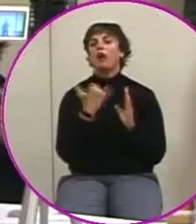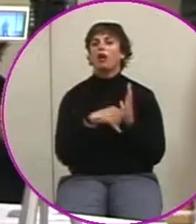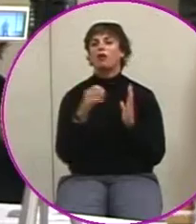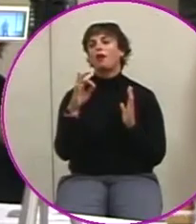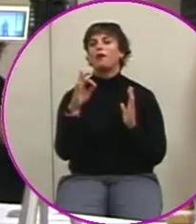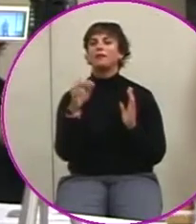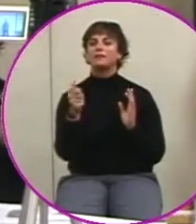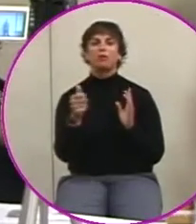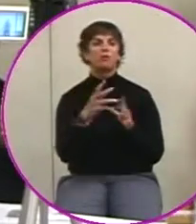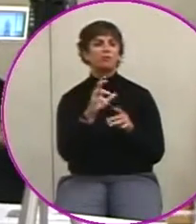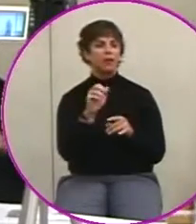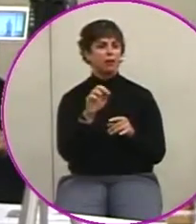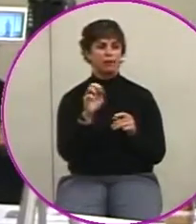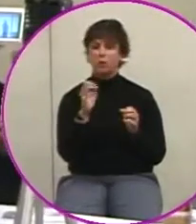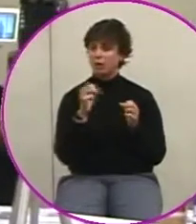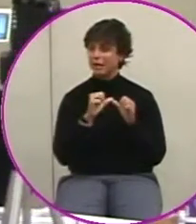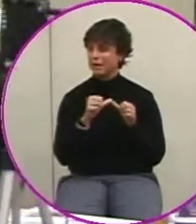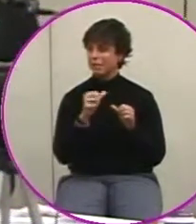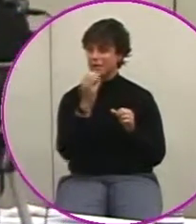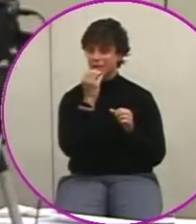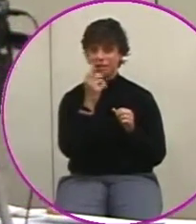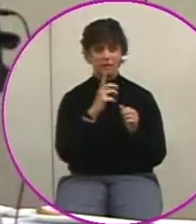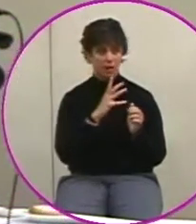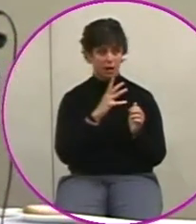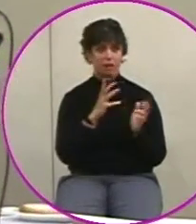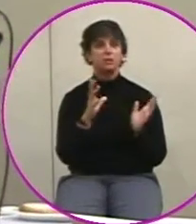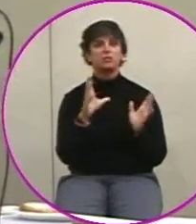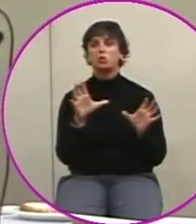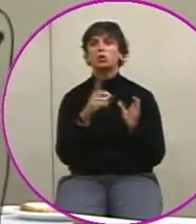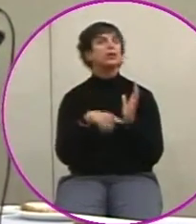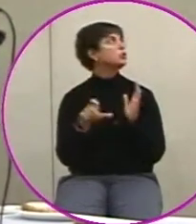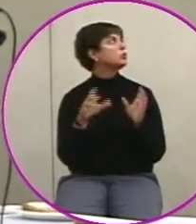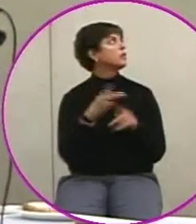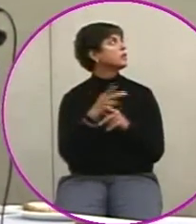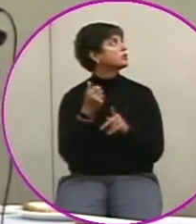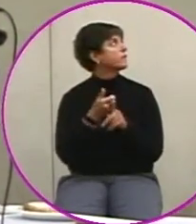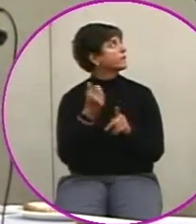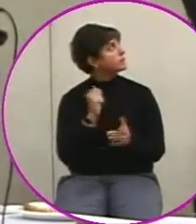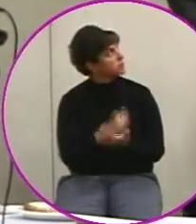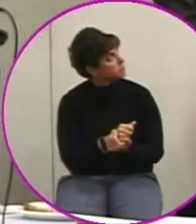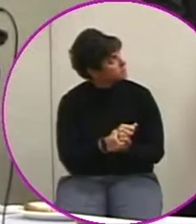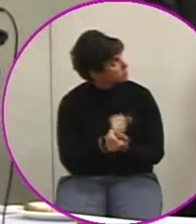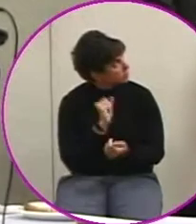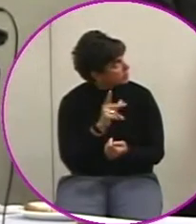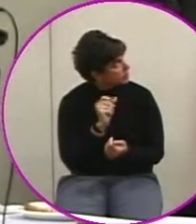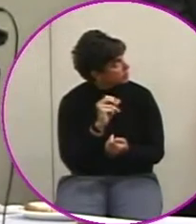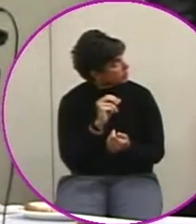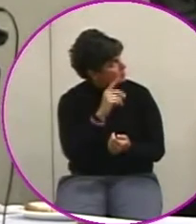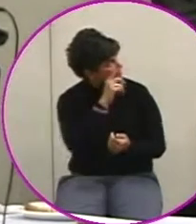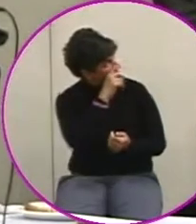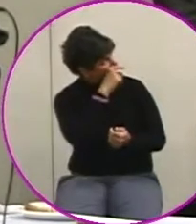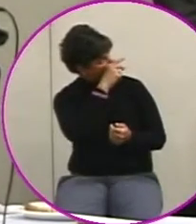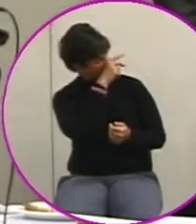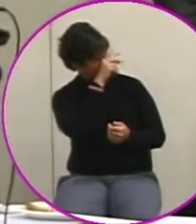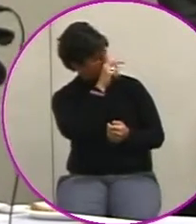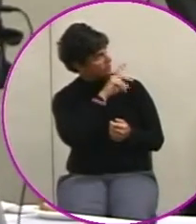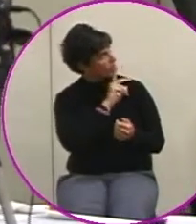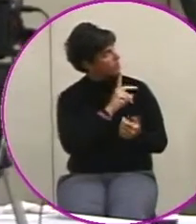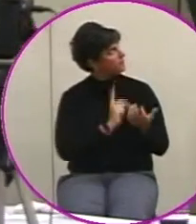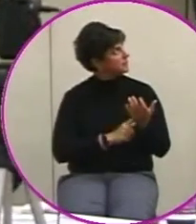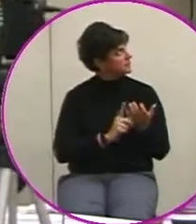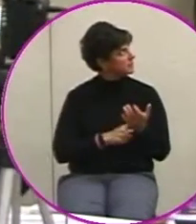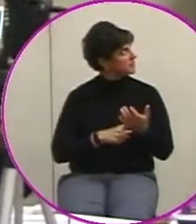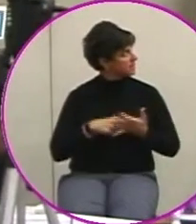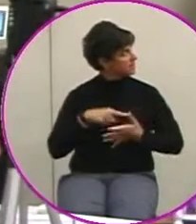if you want to keep eating, I'm fine with that. Do what you need to do to take care of yourself. Okay, so we've been through clear expectations,